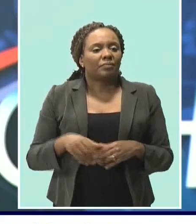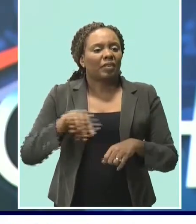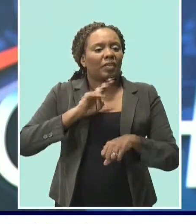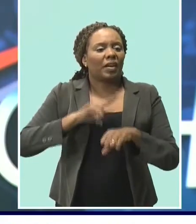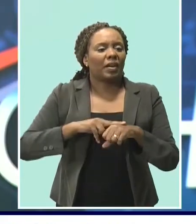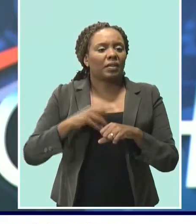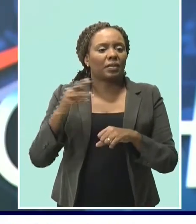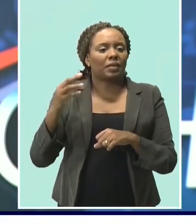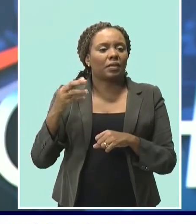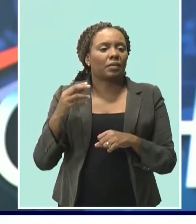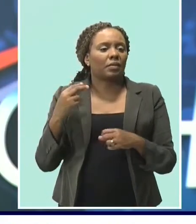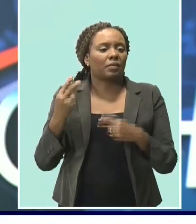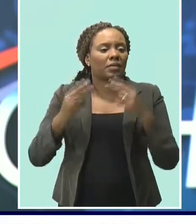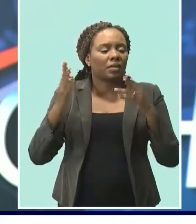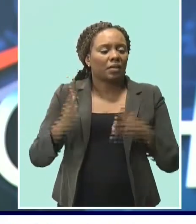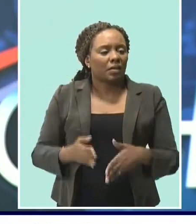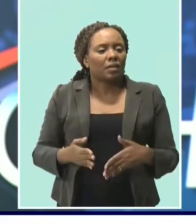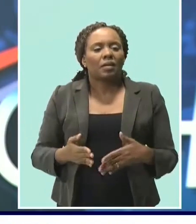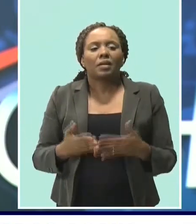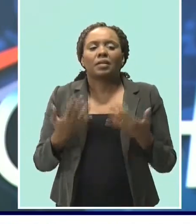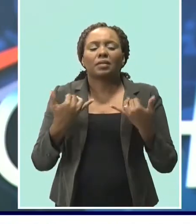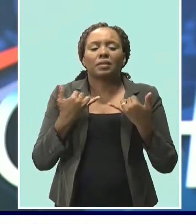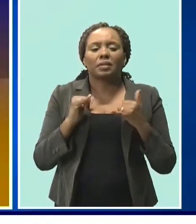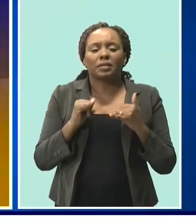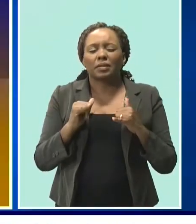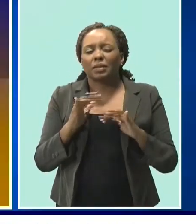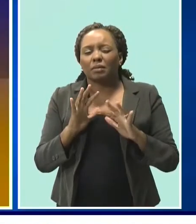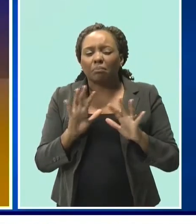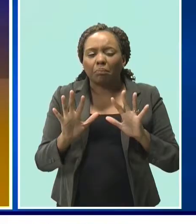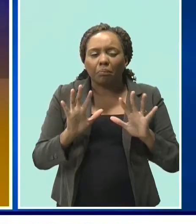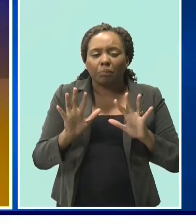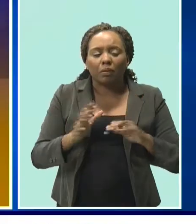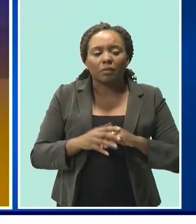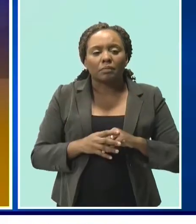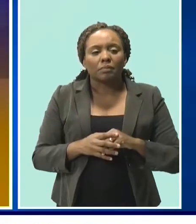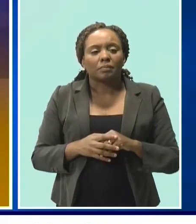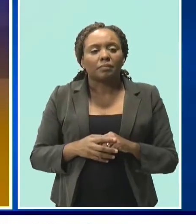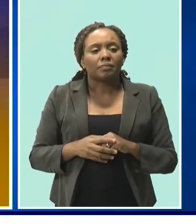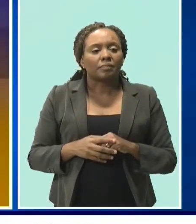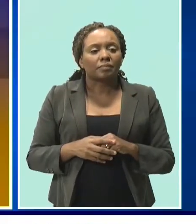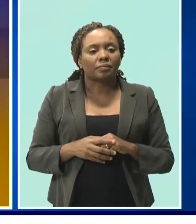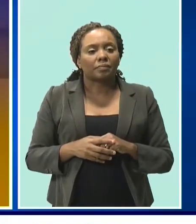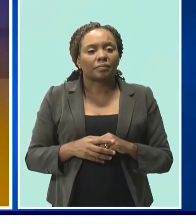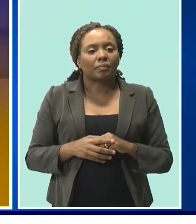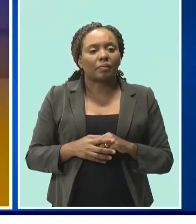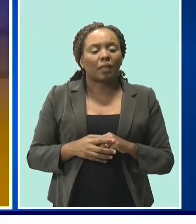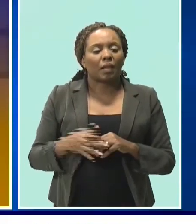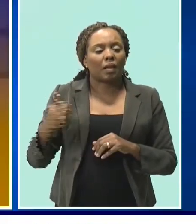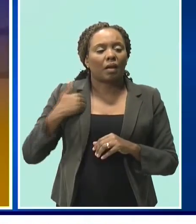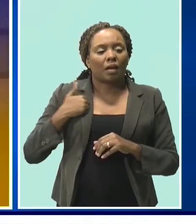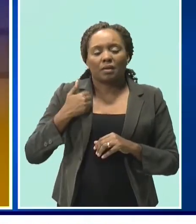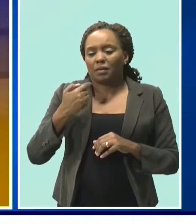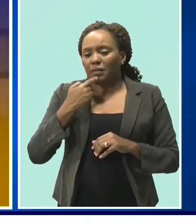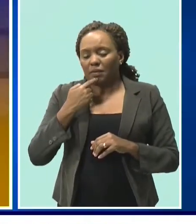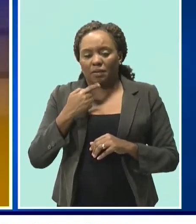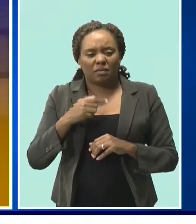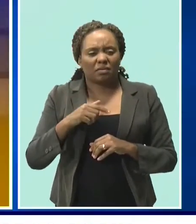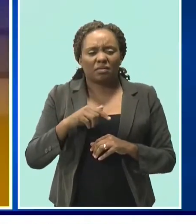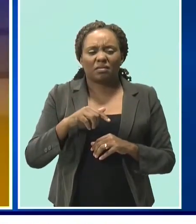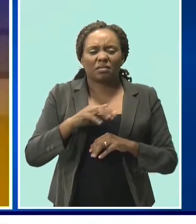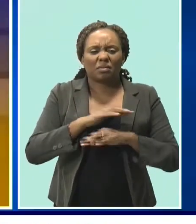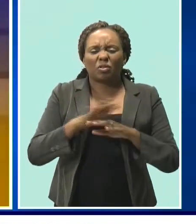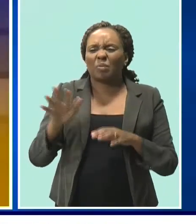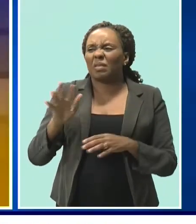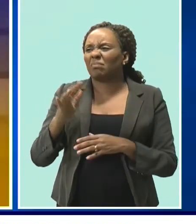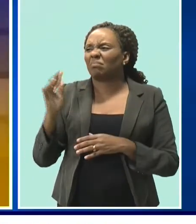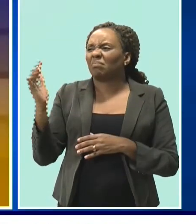traffic remains highly discretionary. The government of Canada is still encouraging folks not to do non-essential travel, but